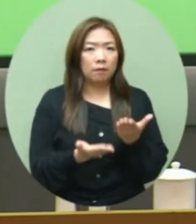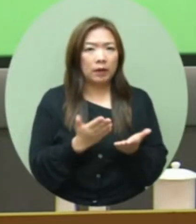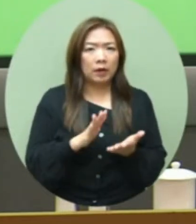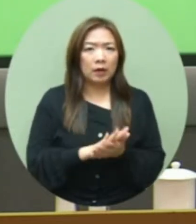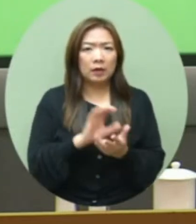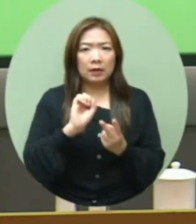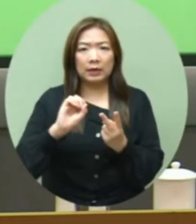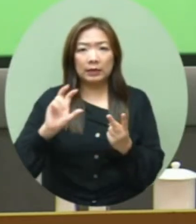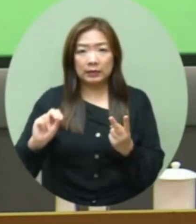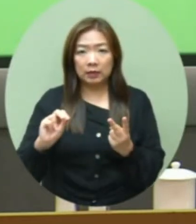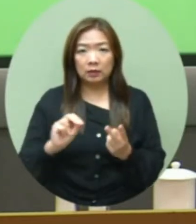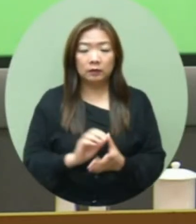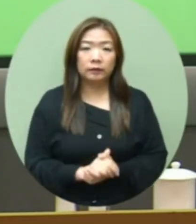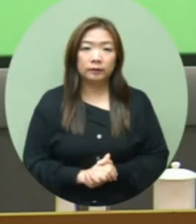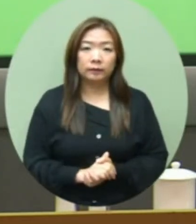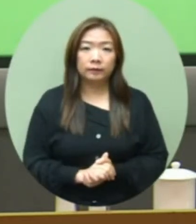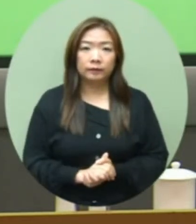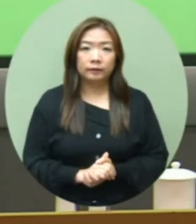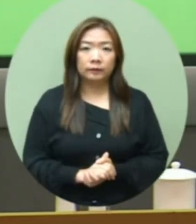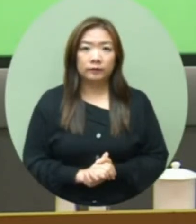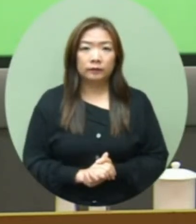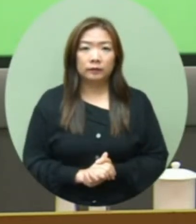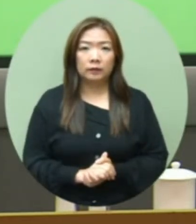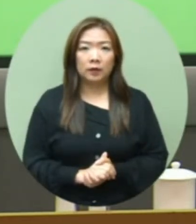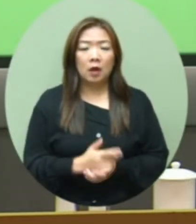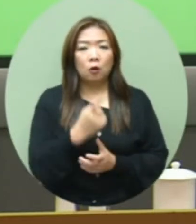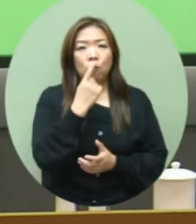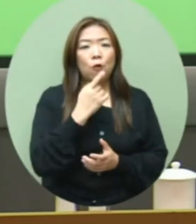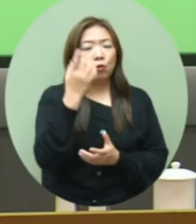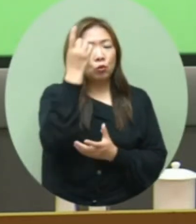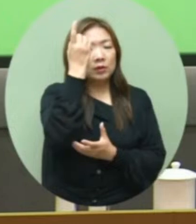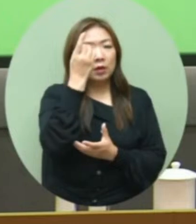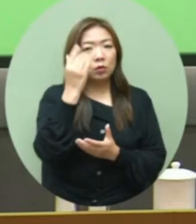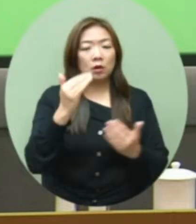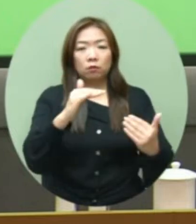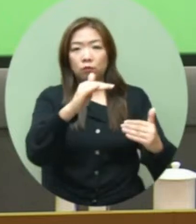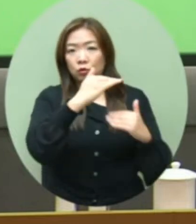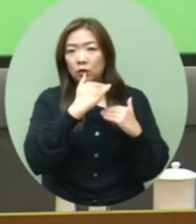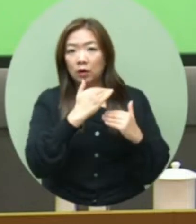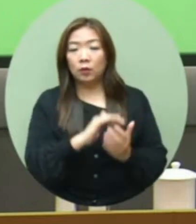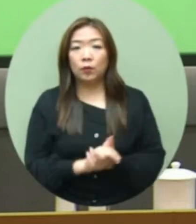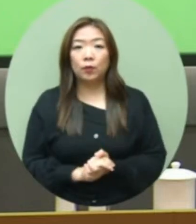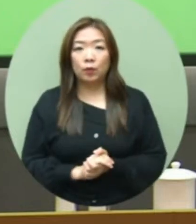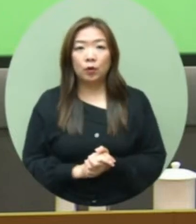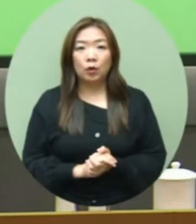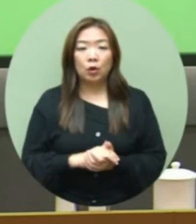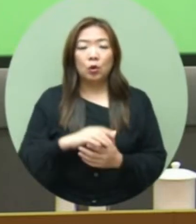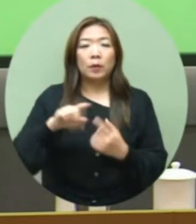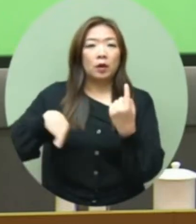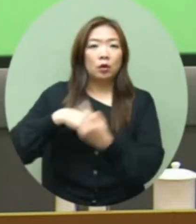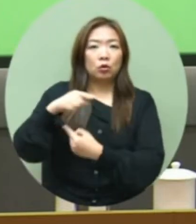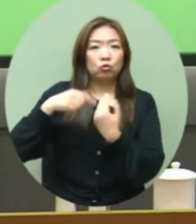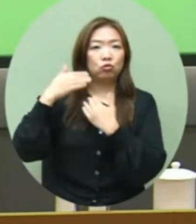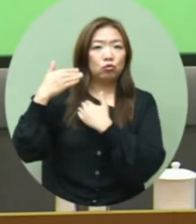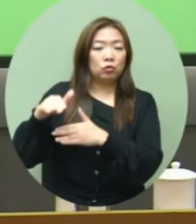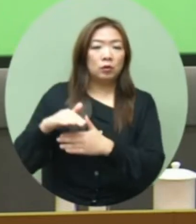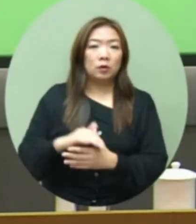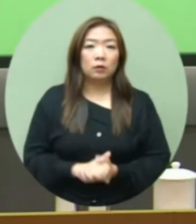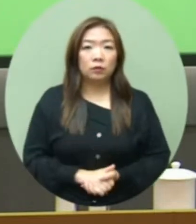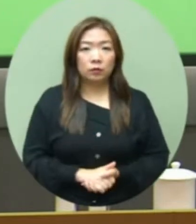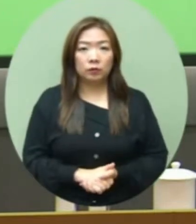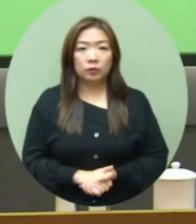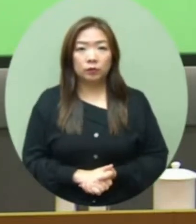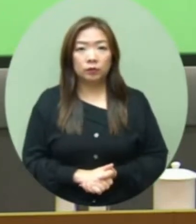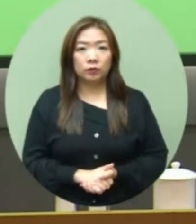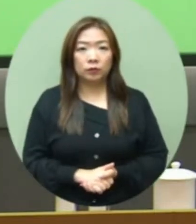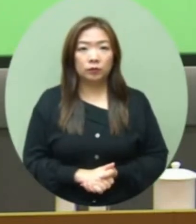the situation in 2023 with 2007 when the wine duty was